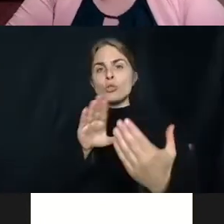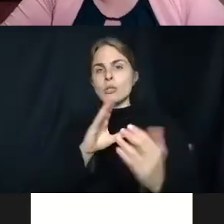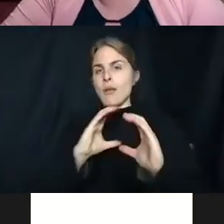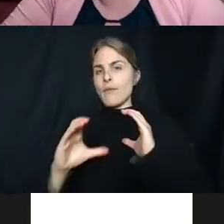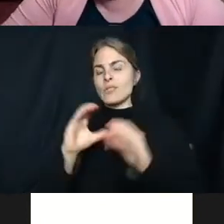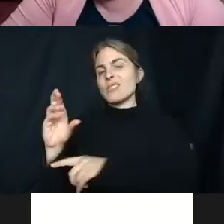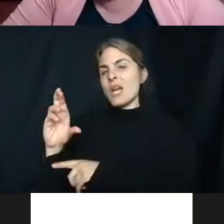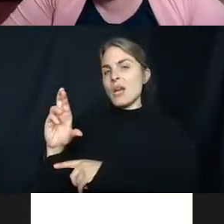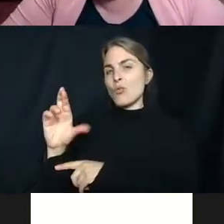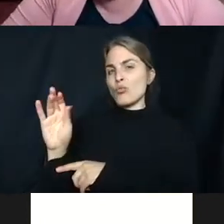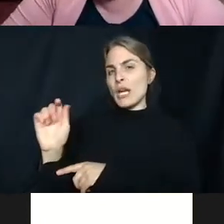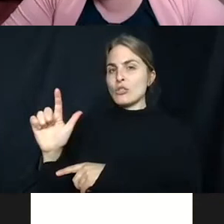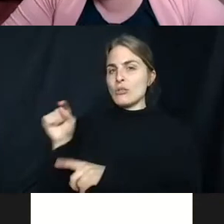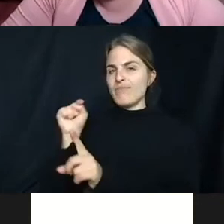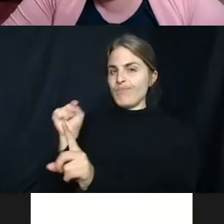who